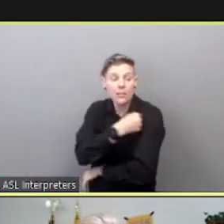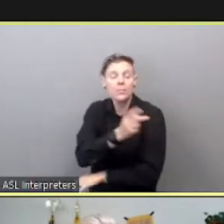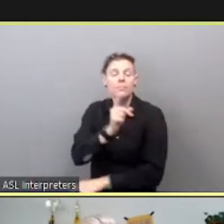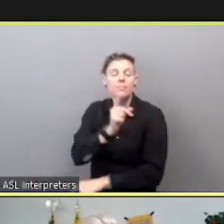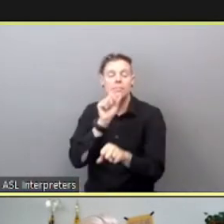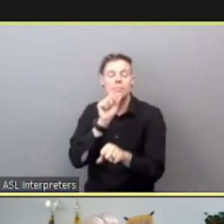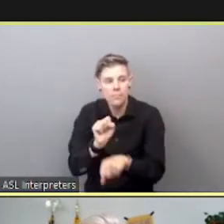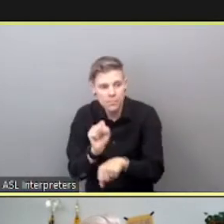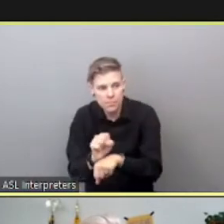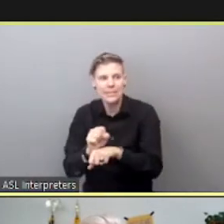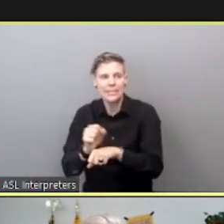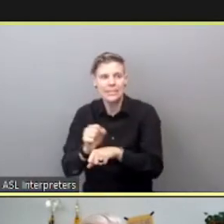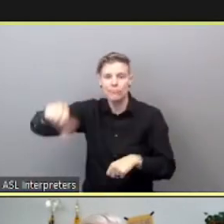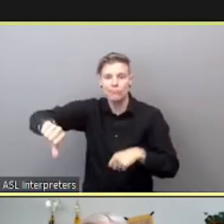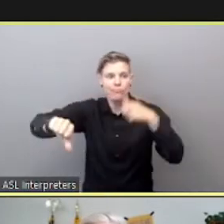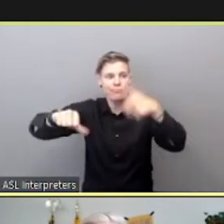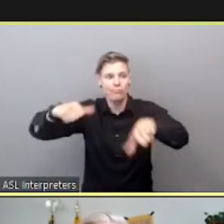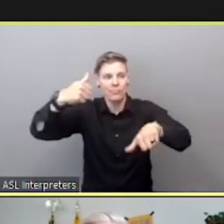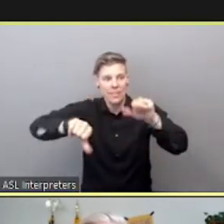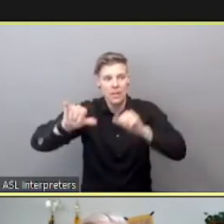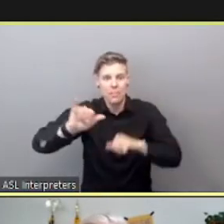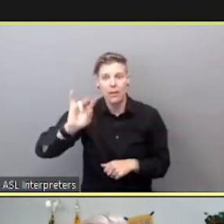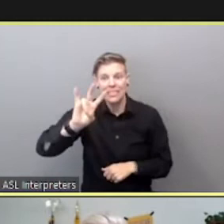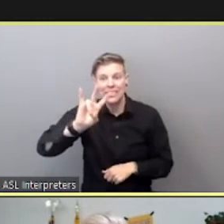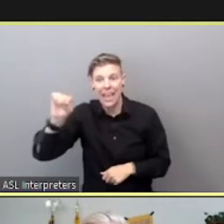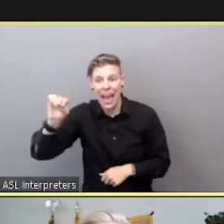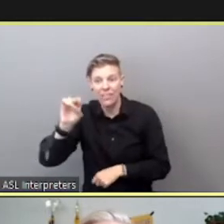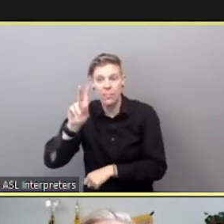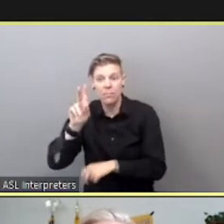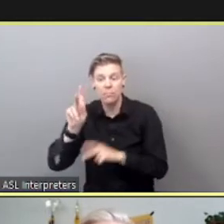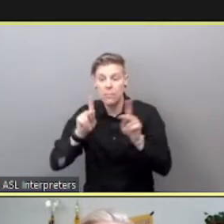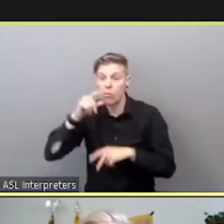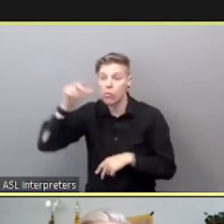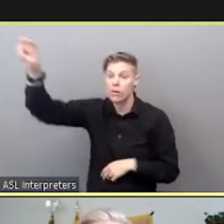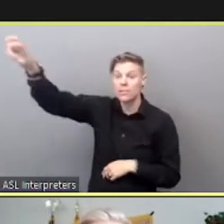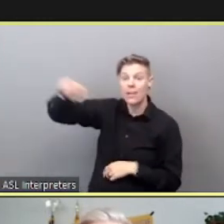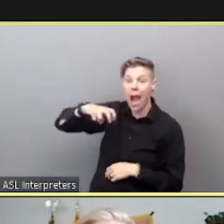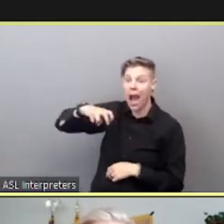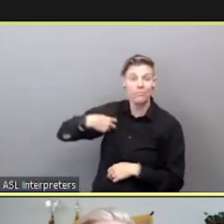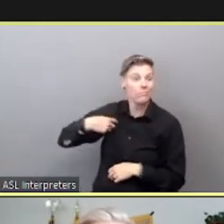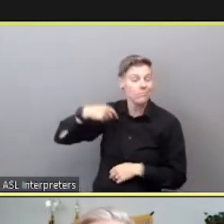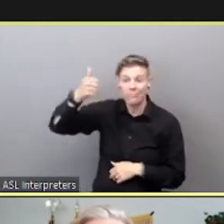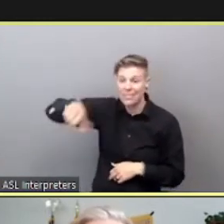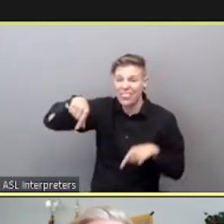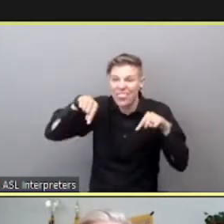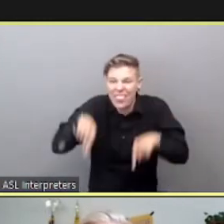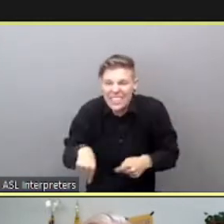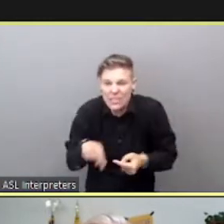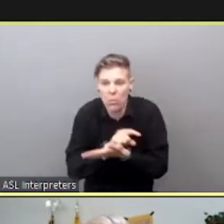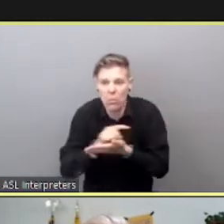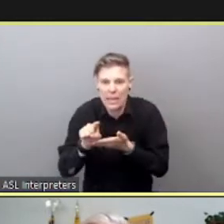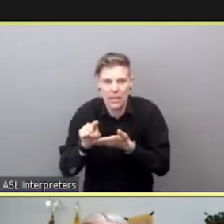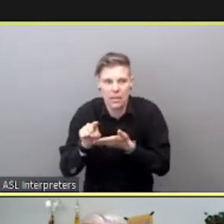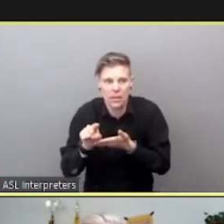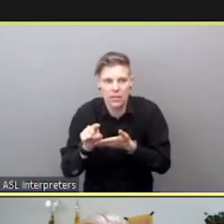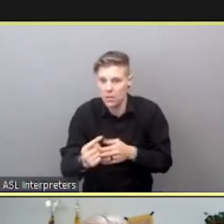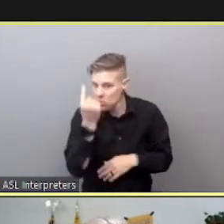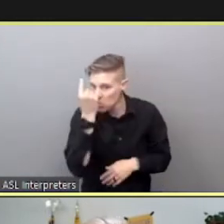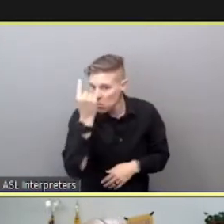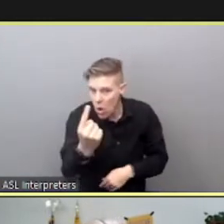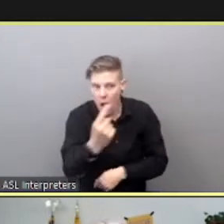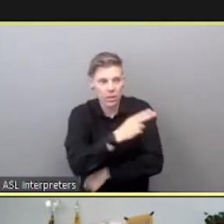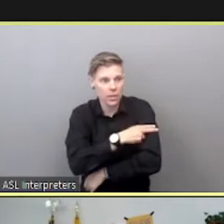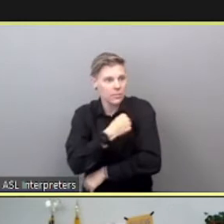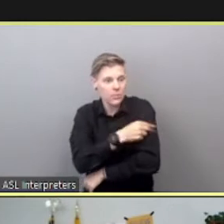transfer in the past week, a single hospital, and it's not an Albuquerque hospital. It's a rural hospital